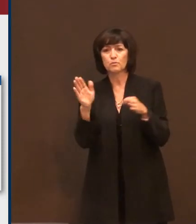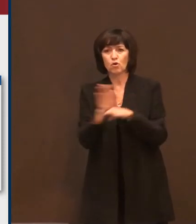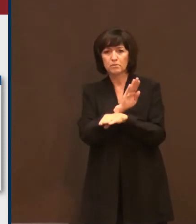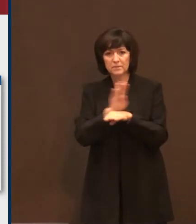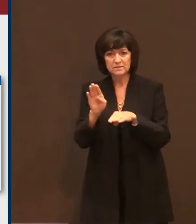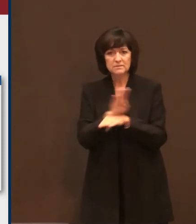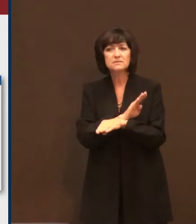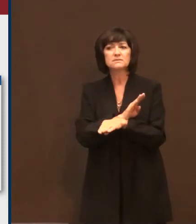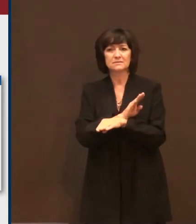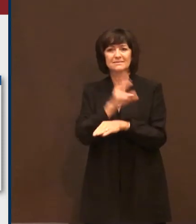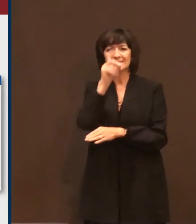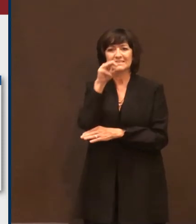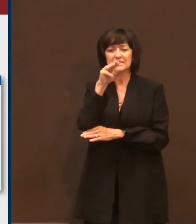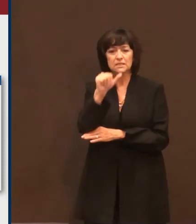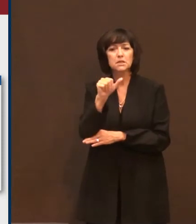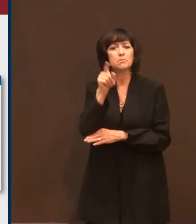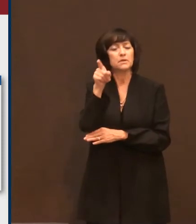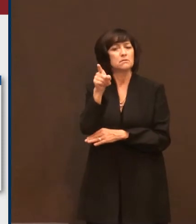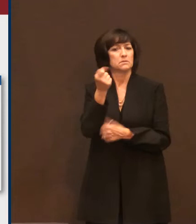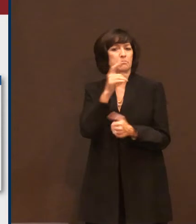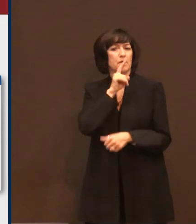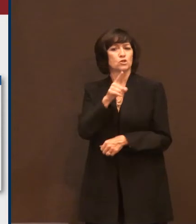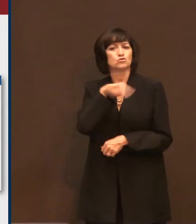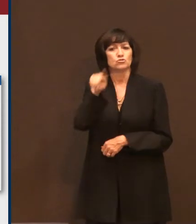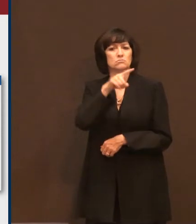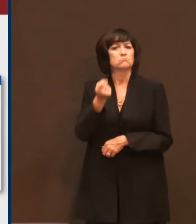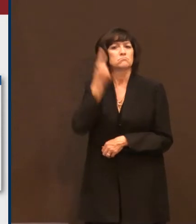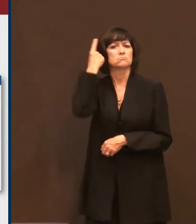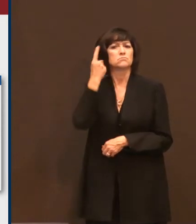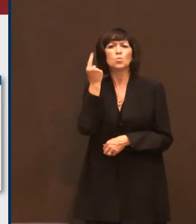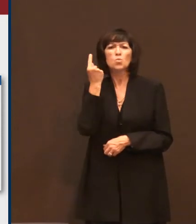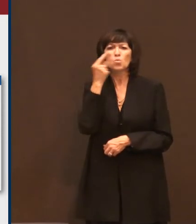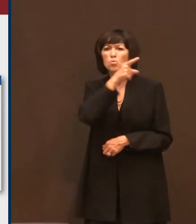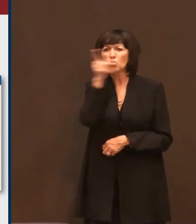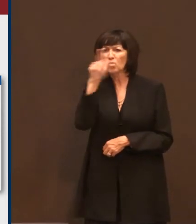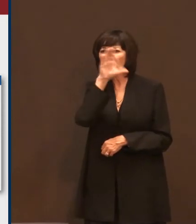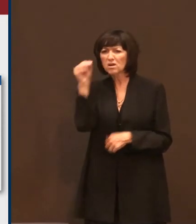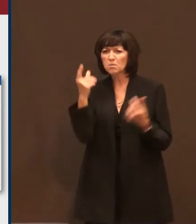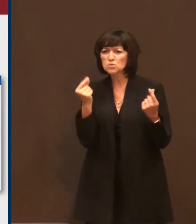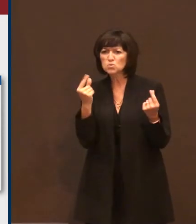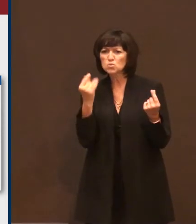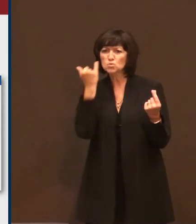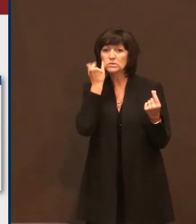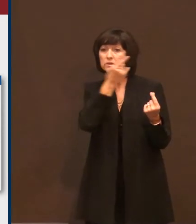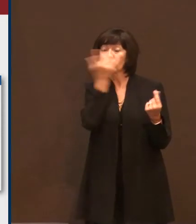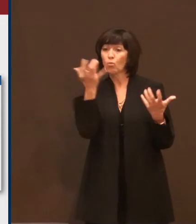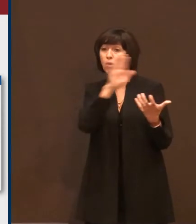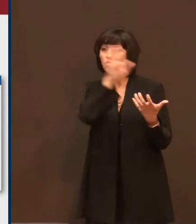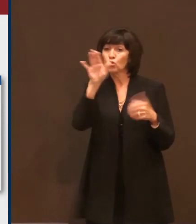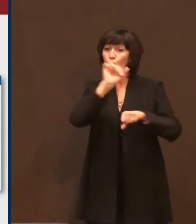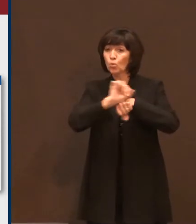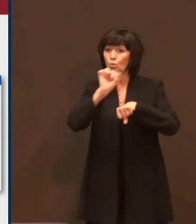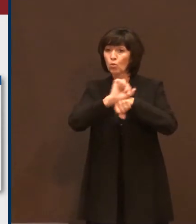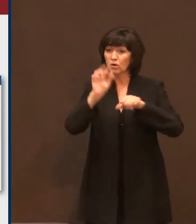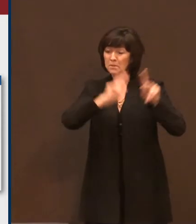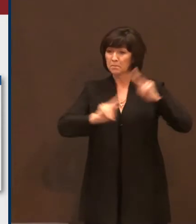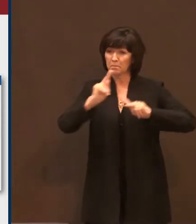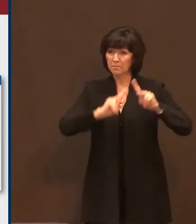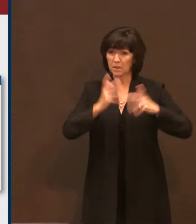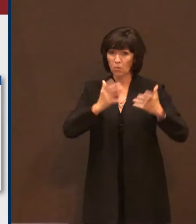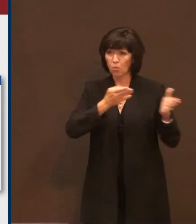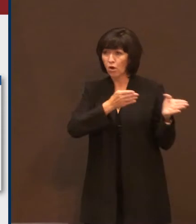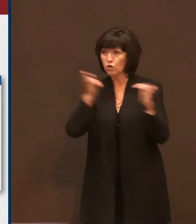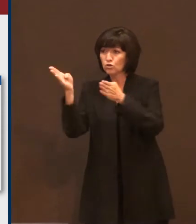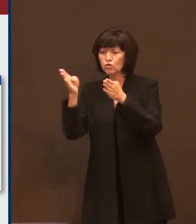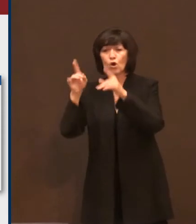they understand what their options are for testing their employees. So we have the survey tool up there to answer a few questions, gives us an opportunity